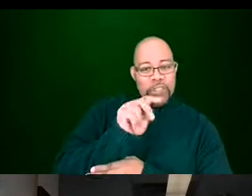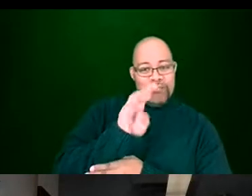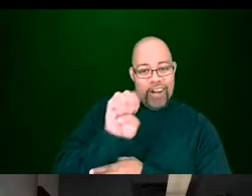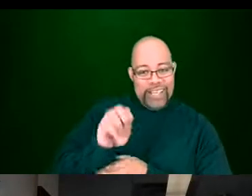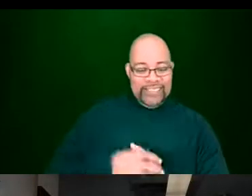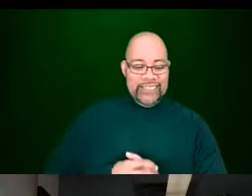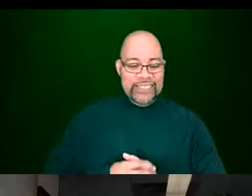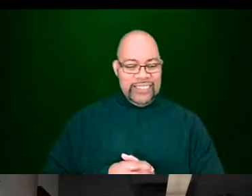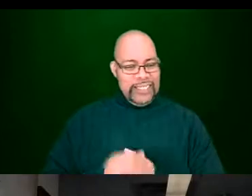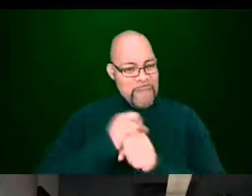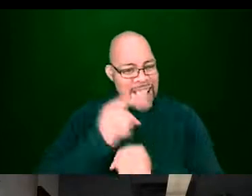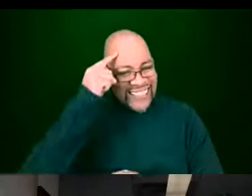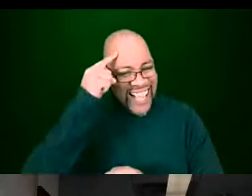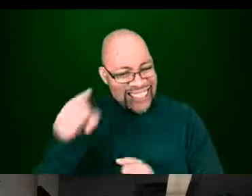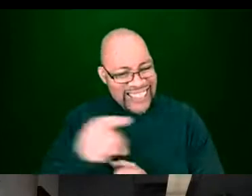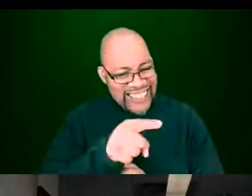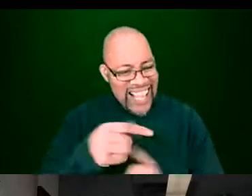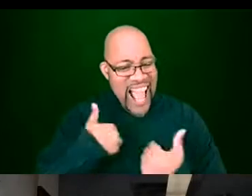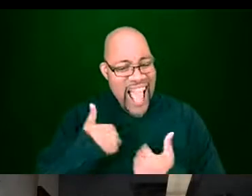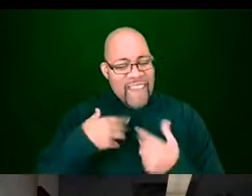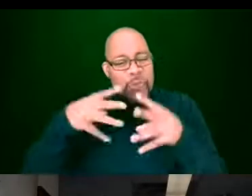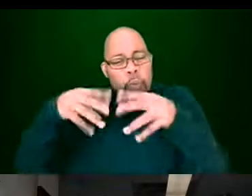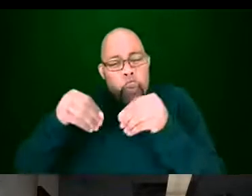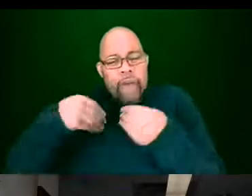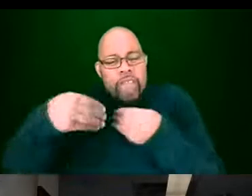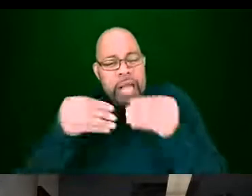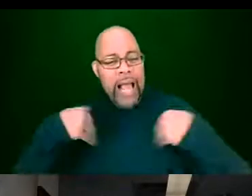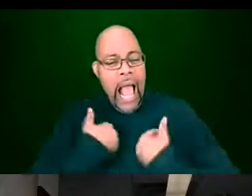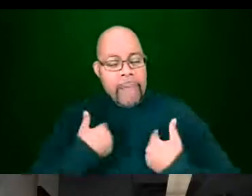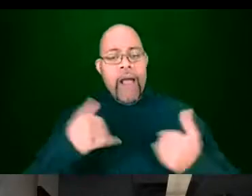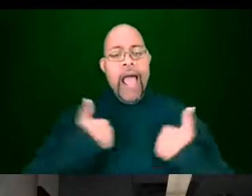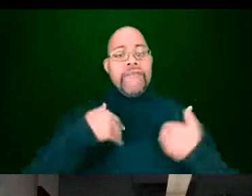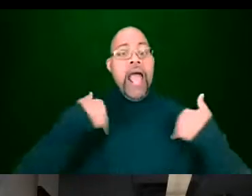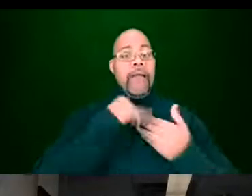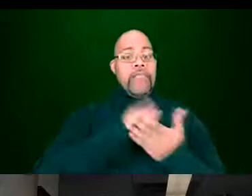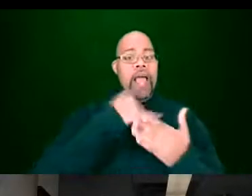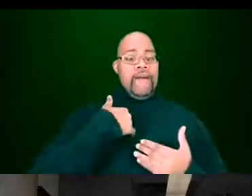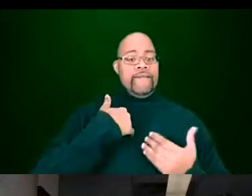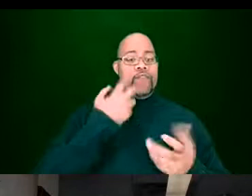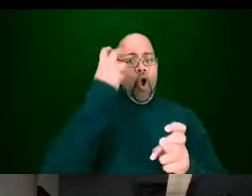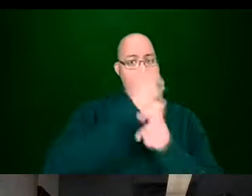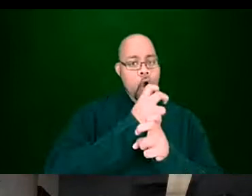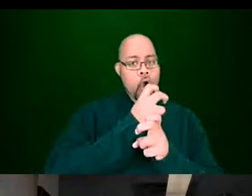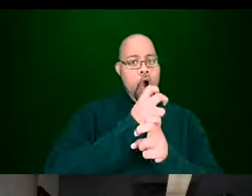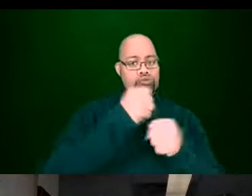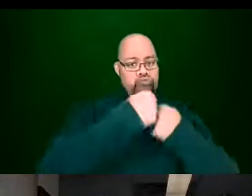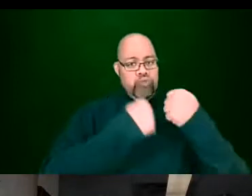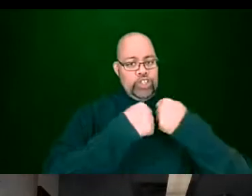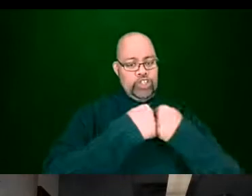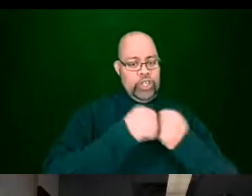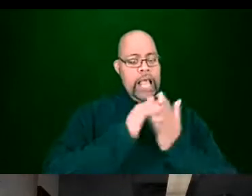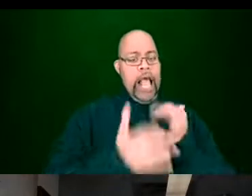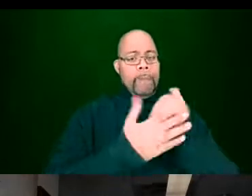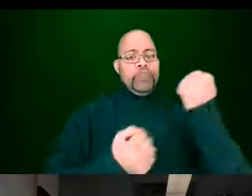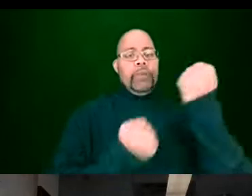invertebrates. Does that make sense to y'all? We've got squishy animals, and then we have animals that have hard structures that help